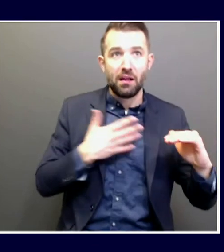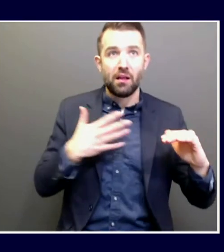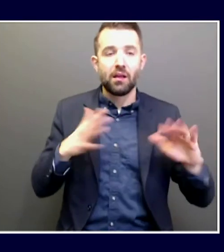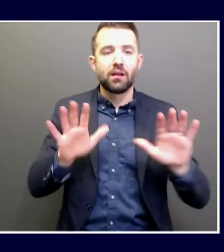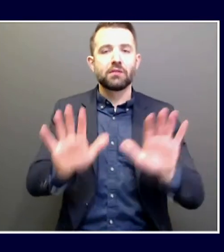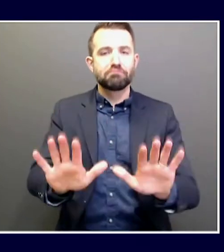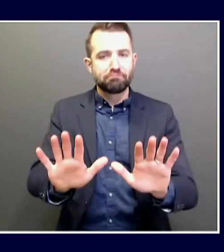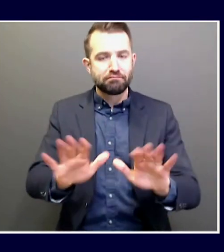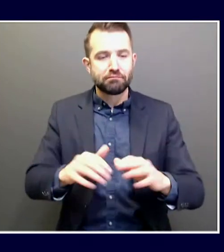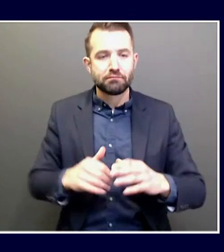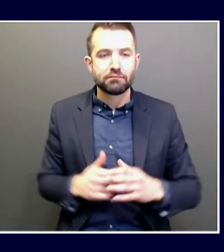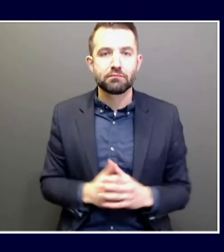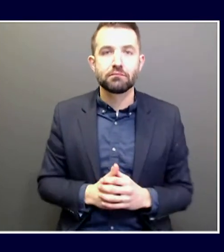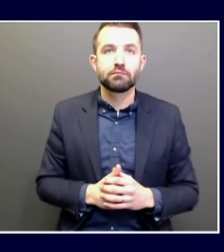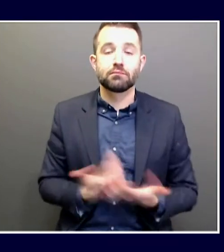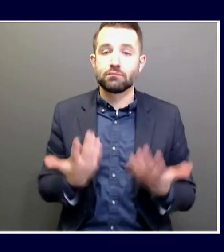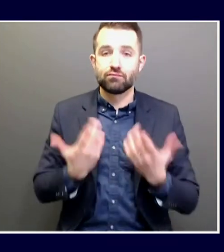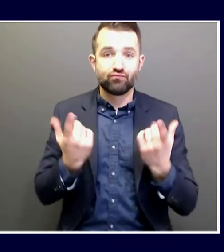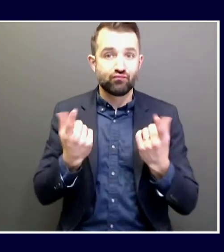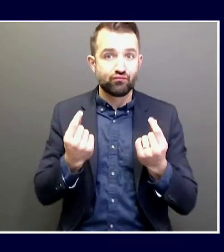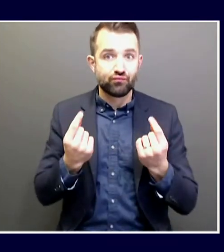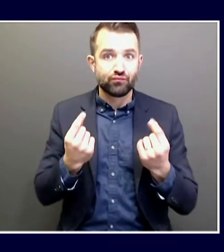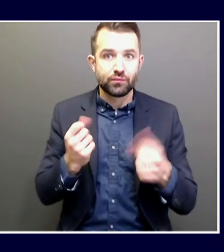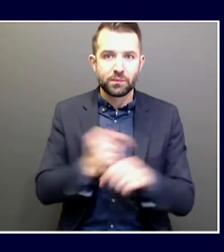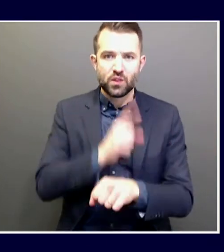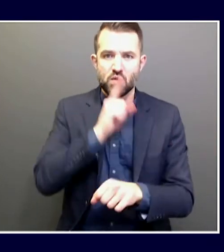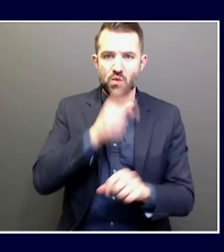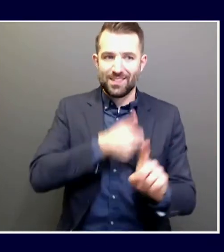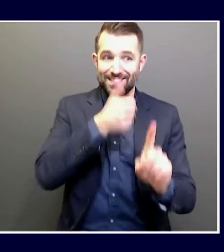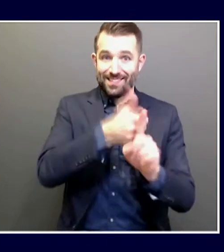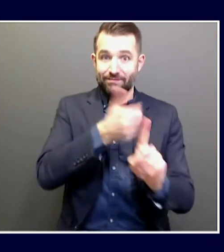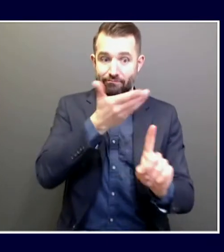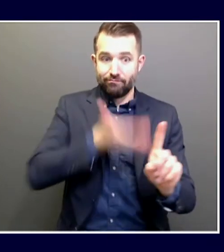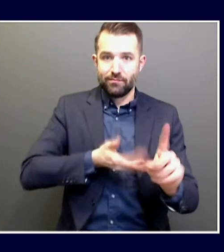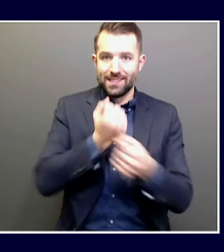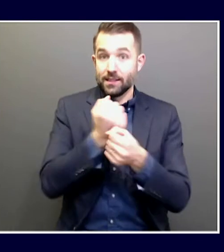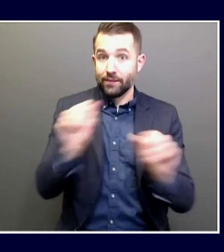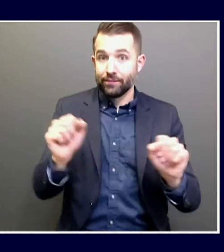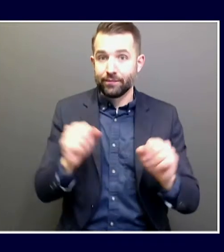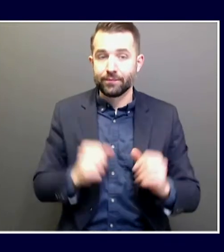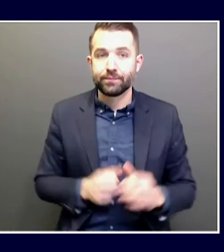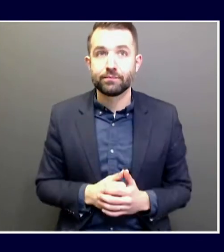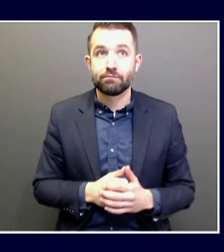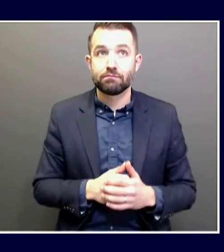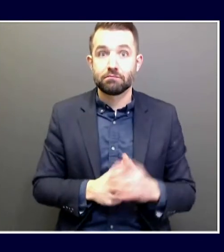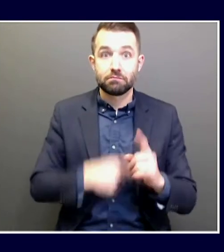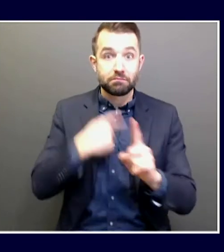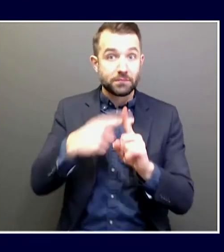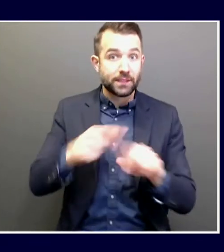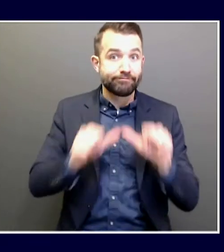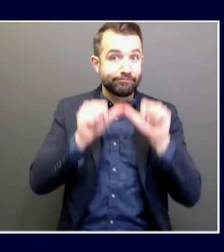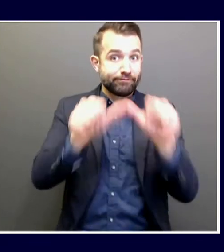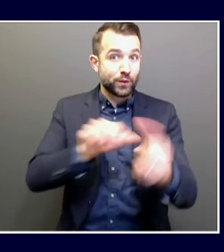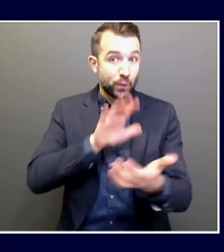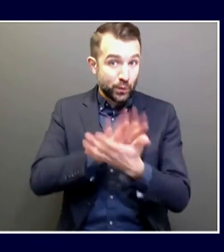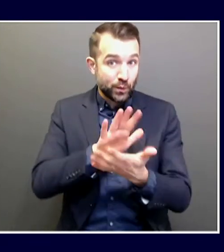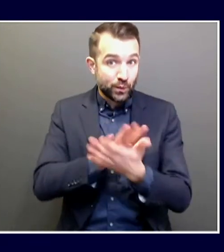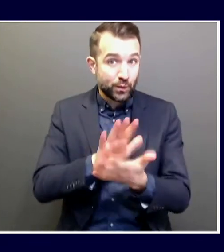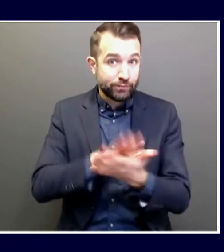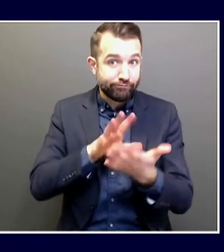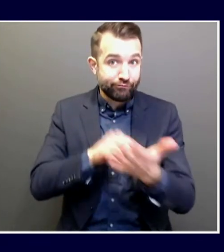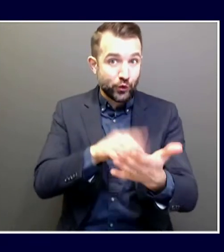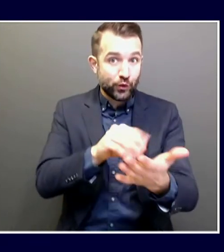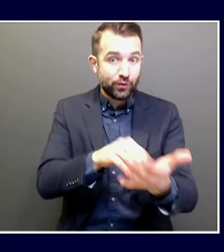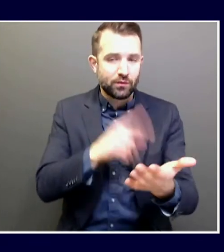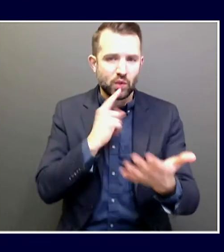ensure that they stay safe as well as stay in school? Well, first and foremost, make sure that they're